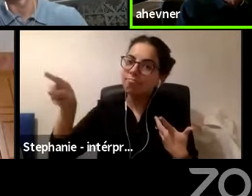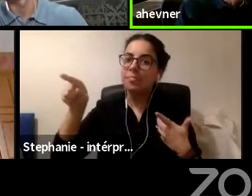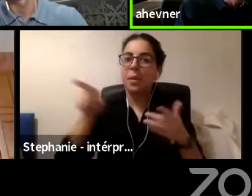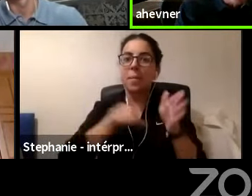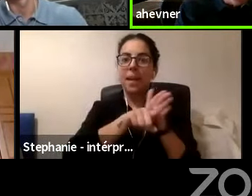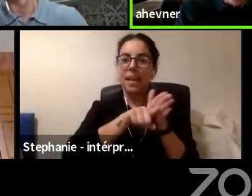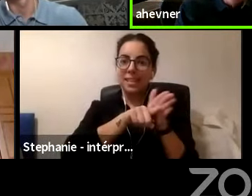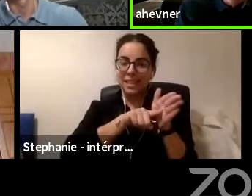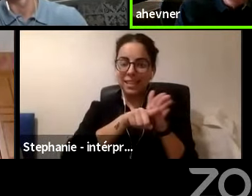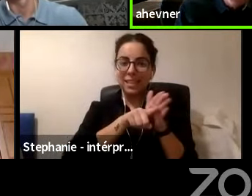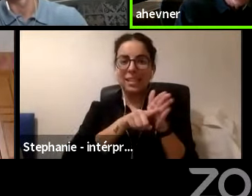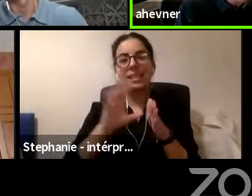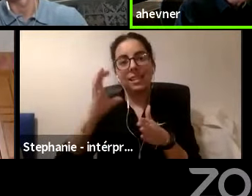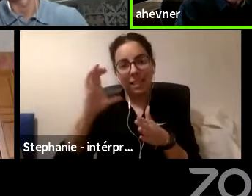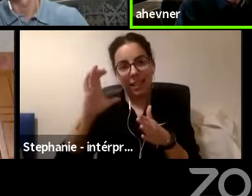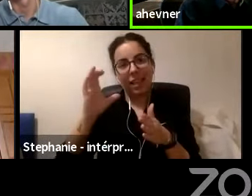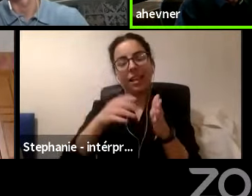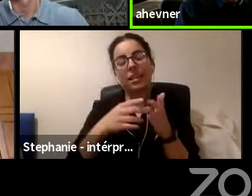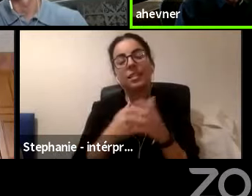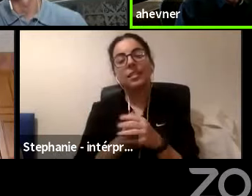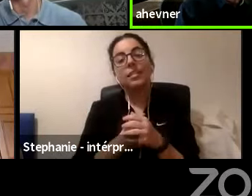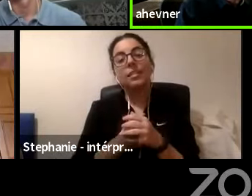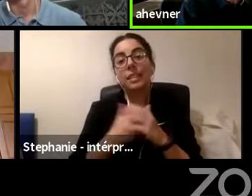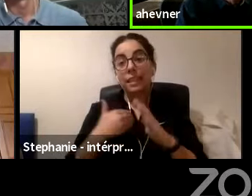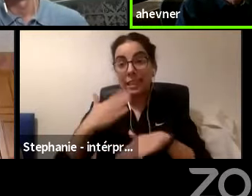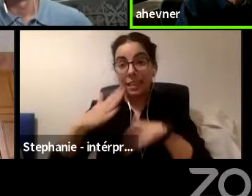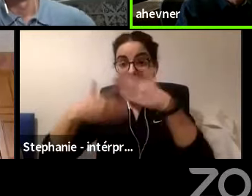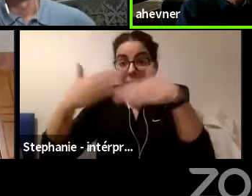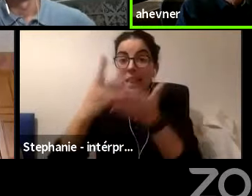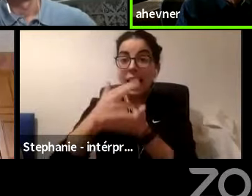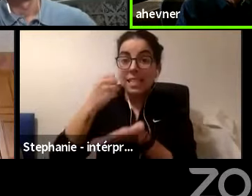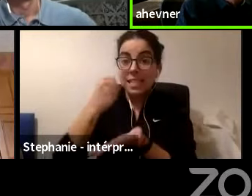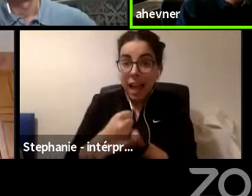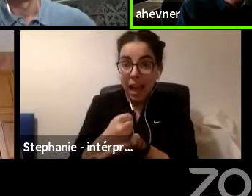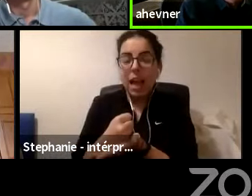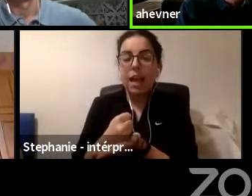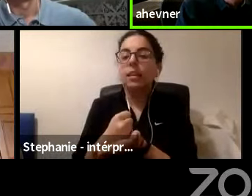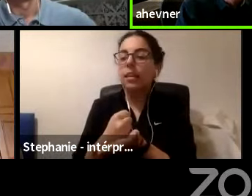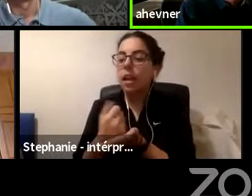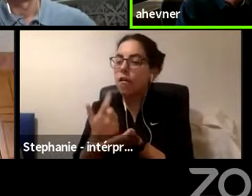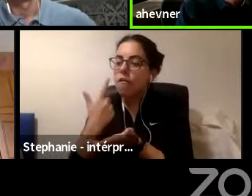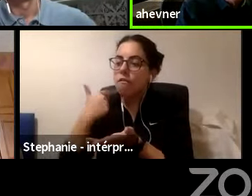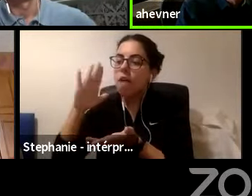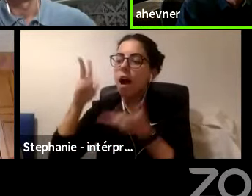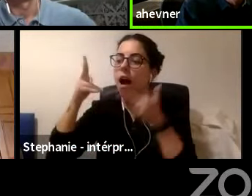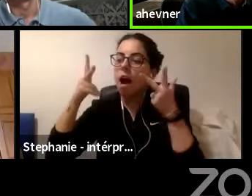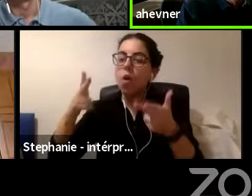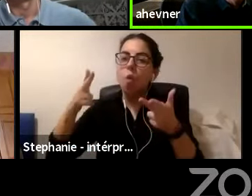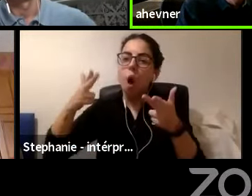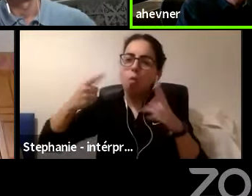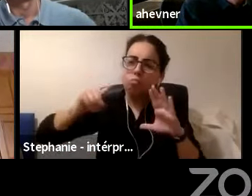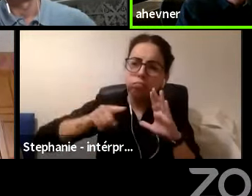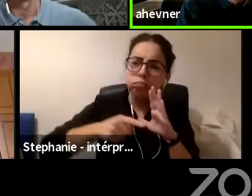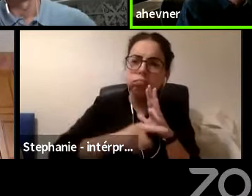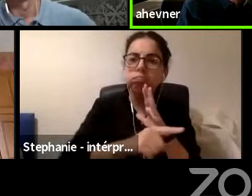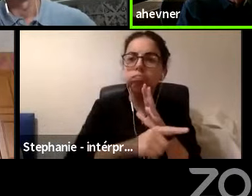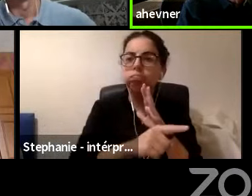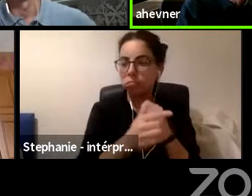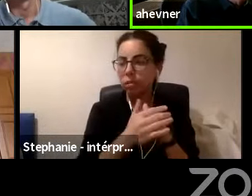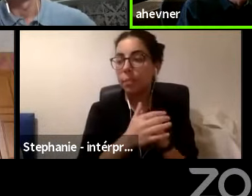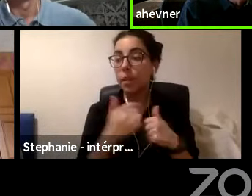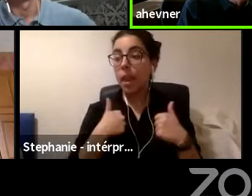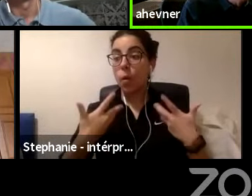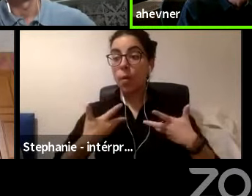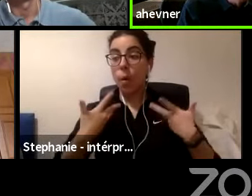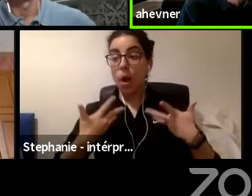research if you're new to it. And we're going to do a little deeper dive if you're familiar with it. And I'm